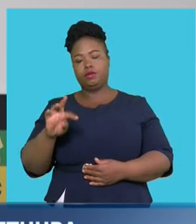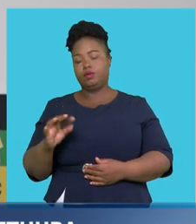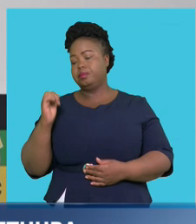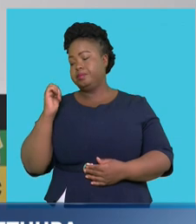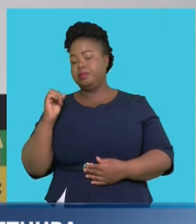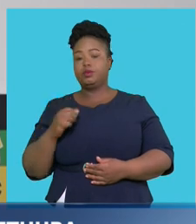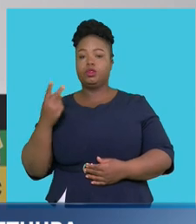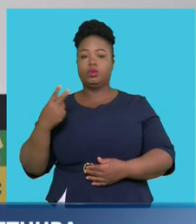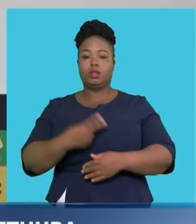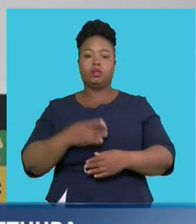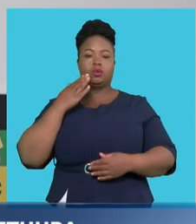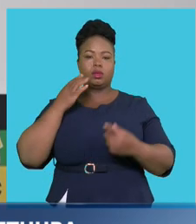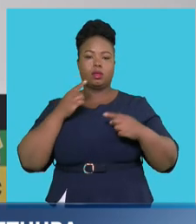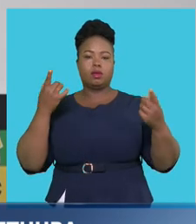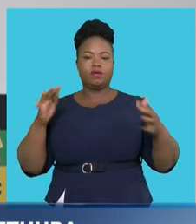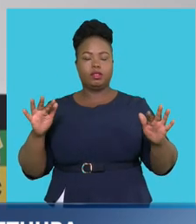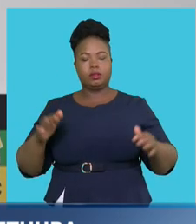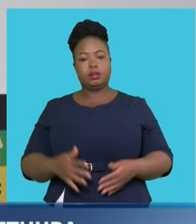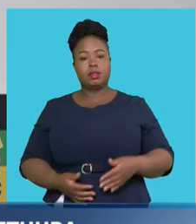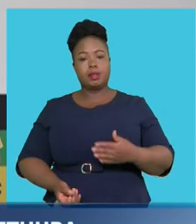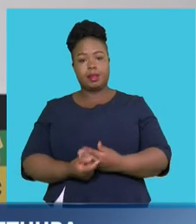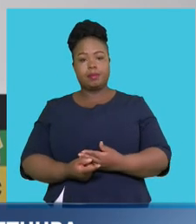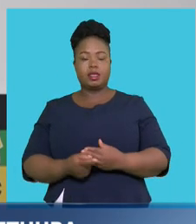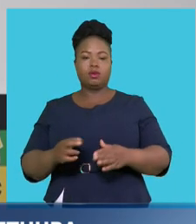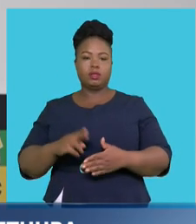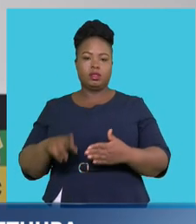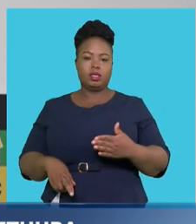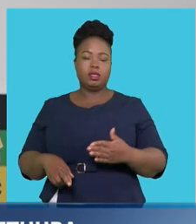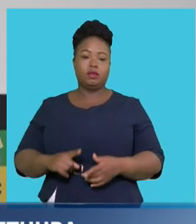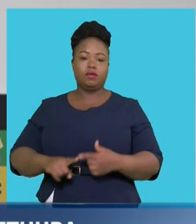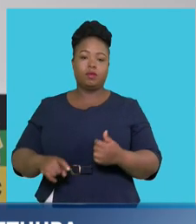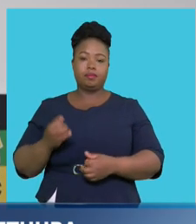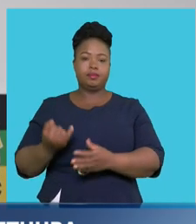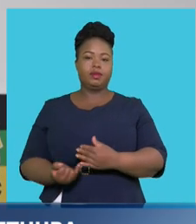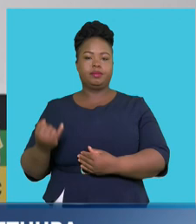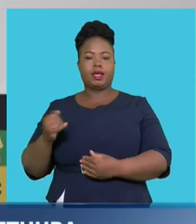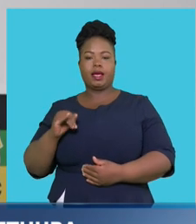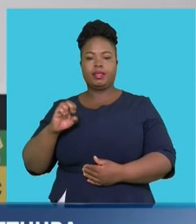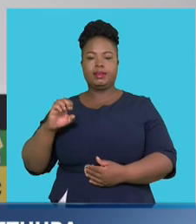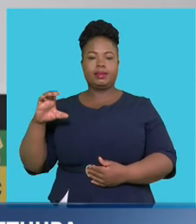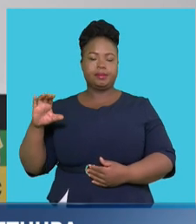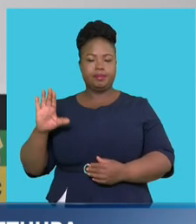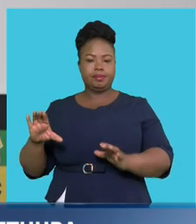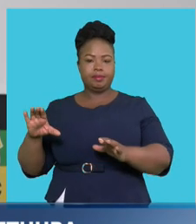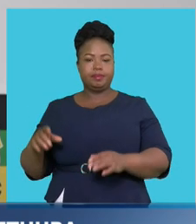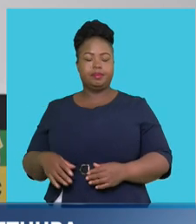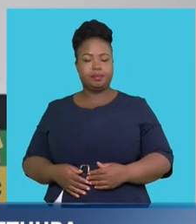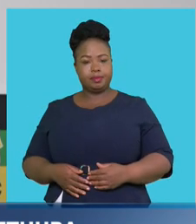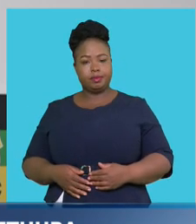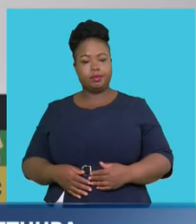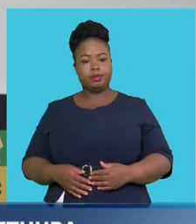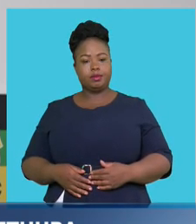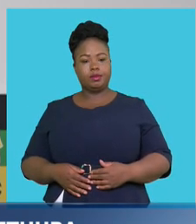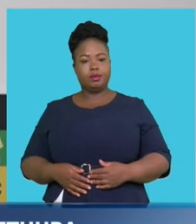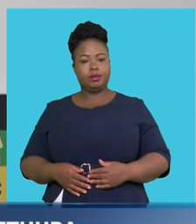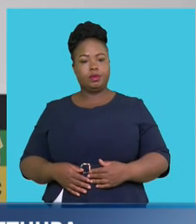two days after the announcements of the results by the Independent Electoral Committee to receive a